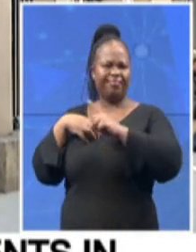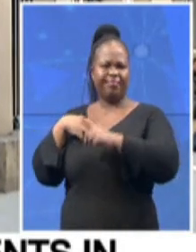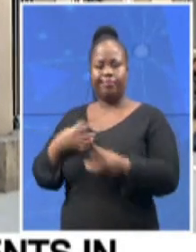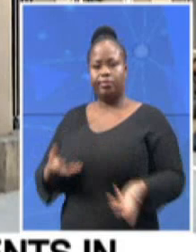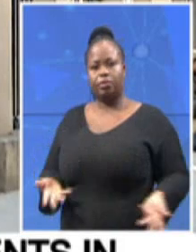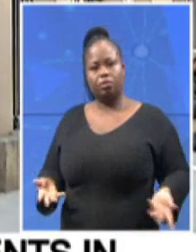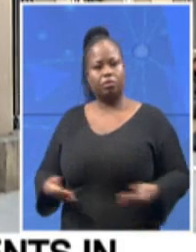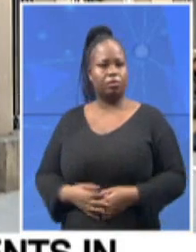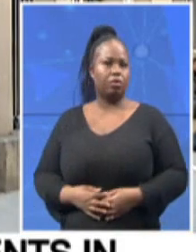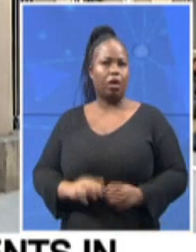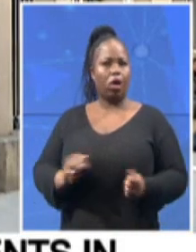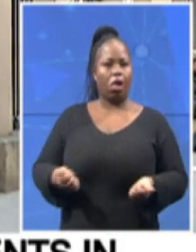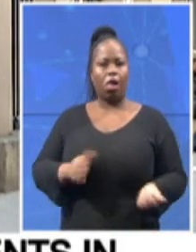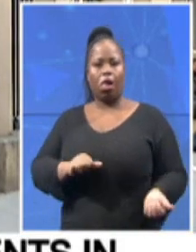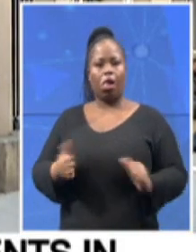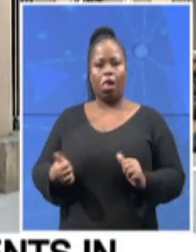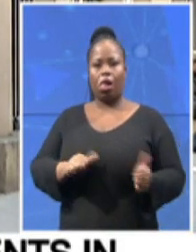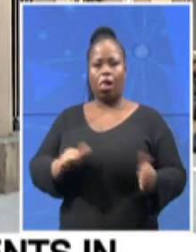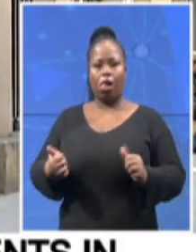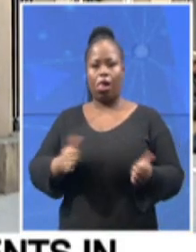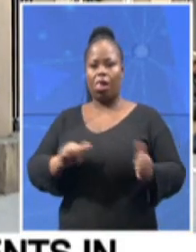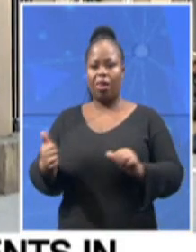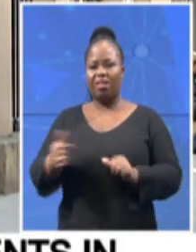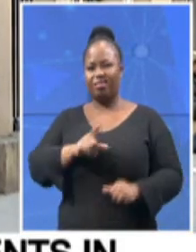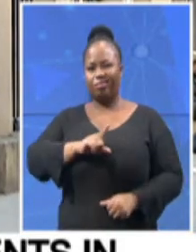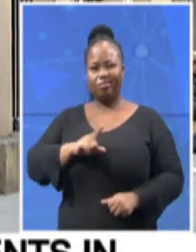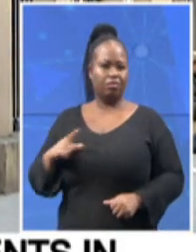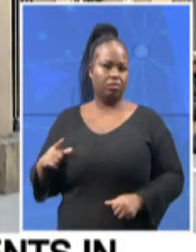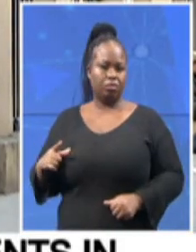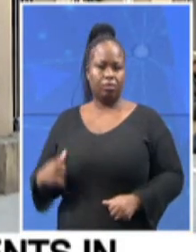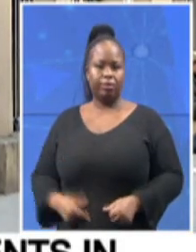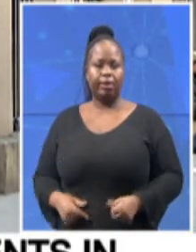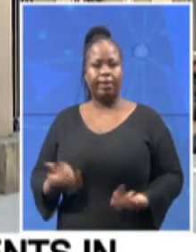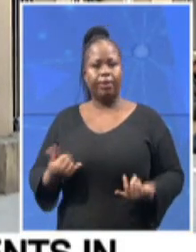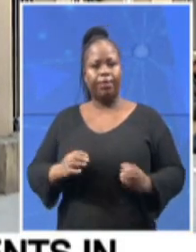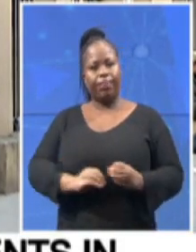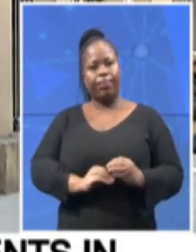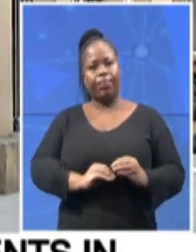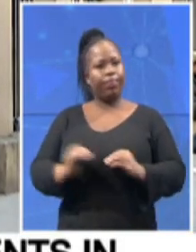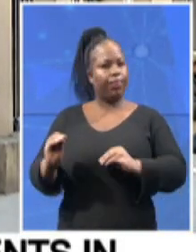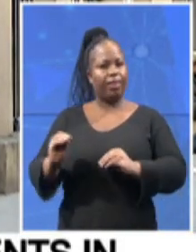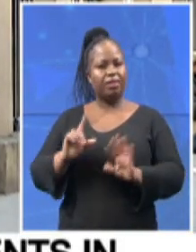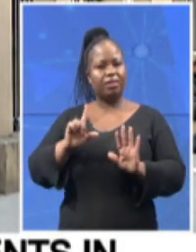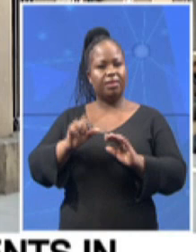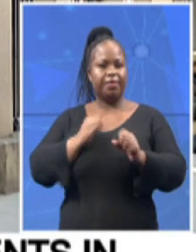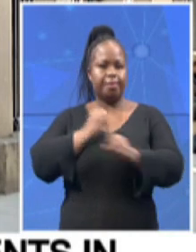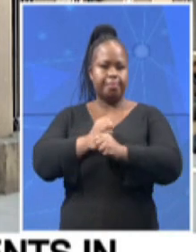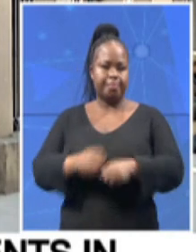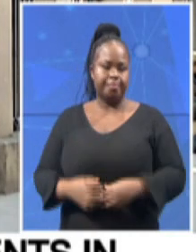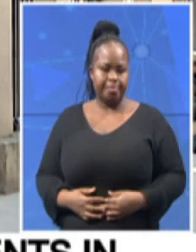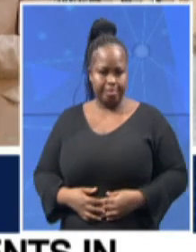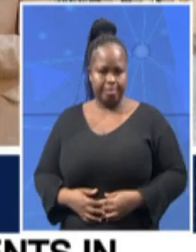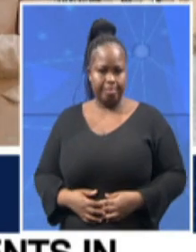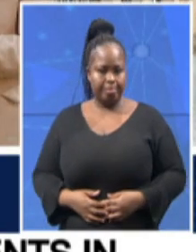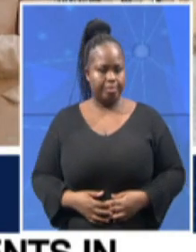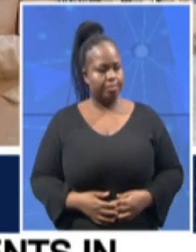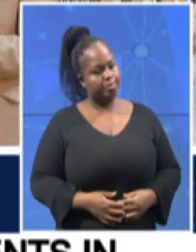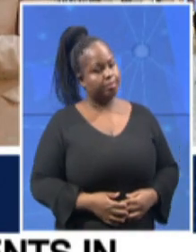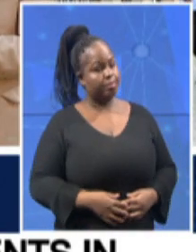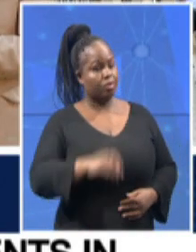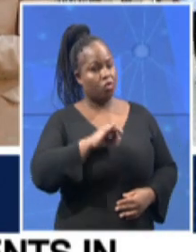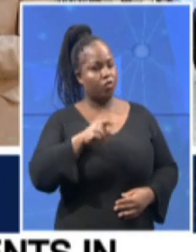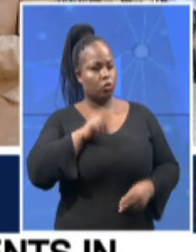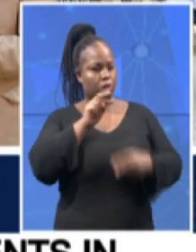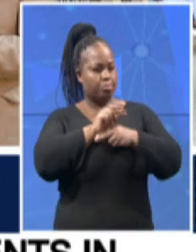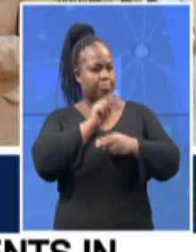just been a to and fro between the state and the defense, making the matter to drag for almost 7 years. Ofentse, we'll